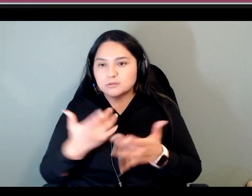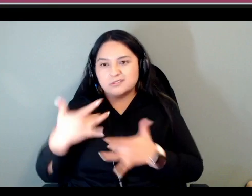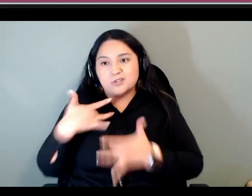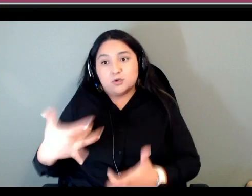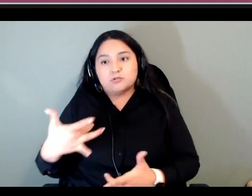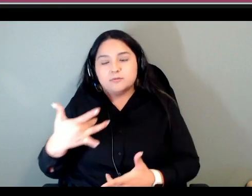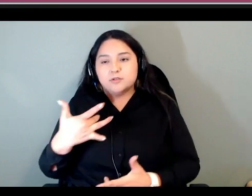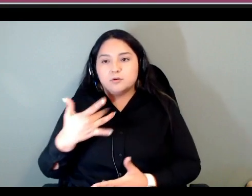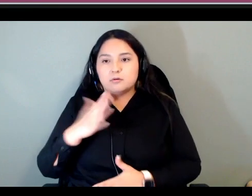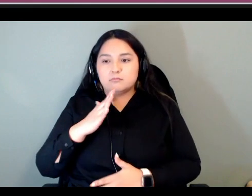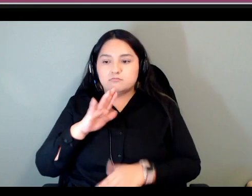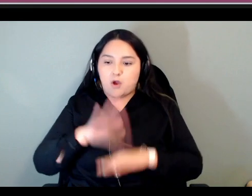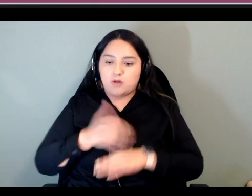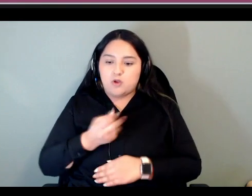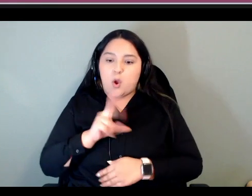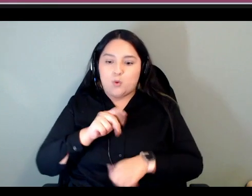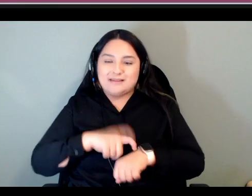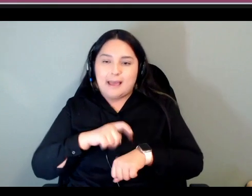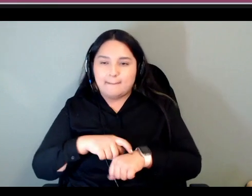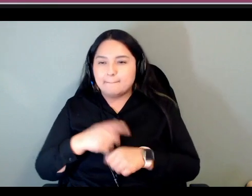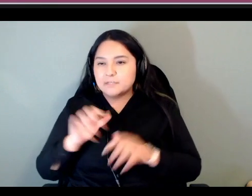own.